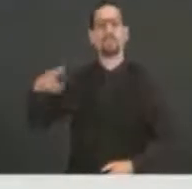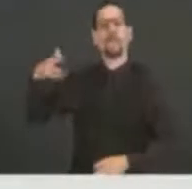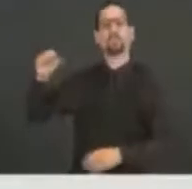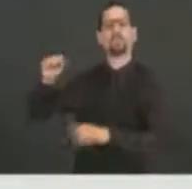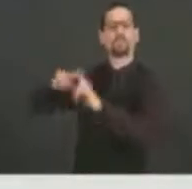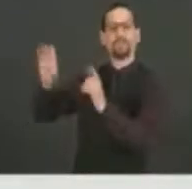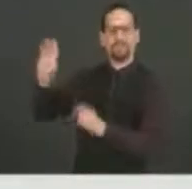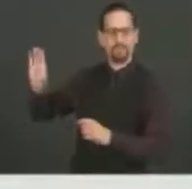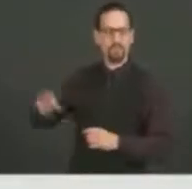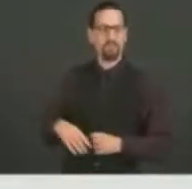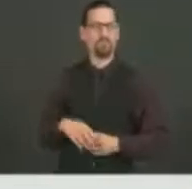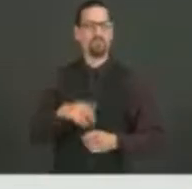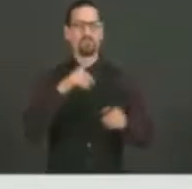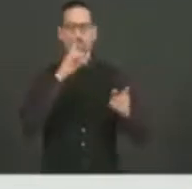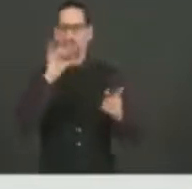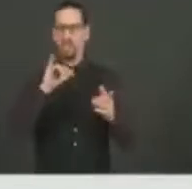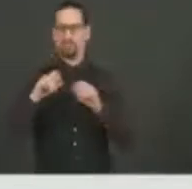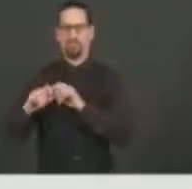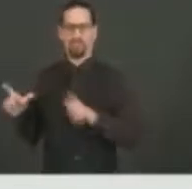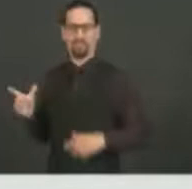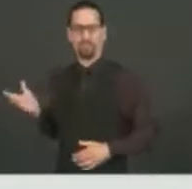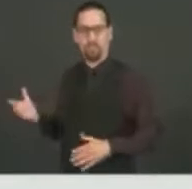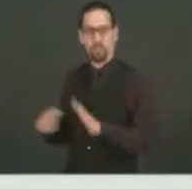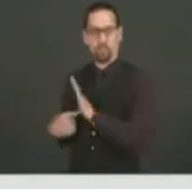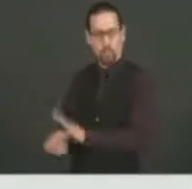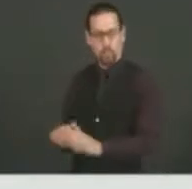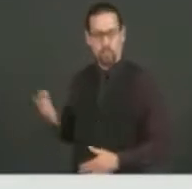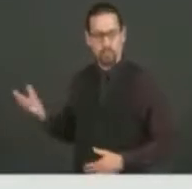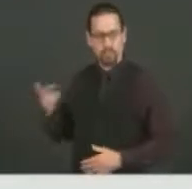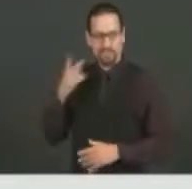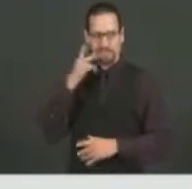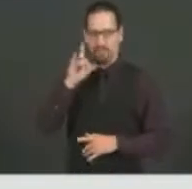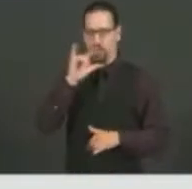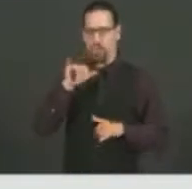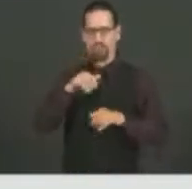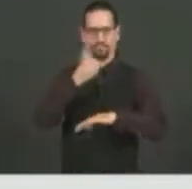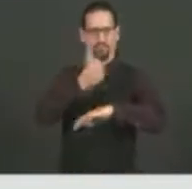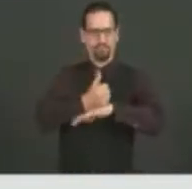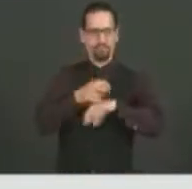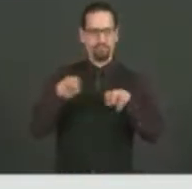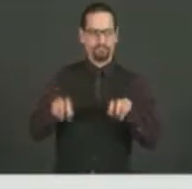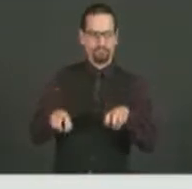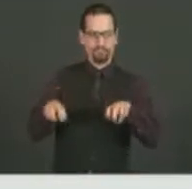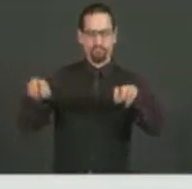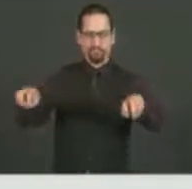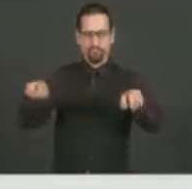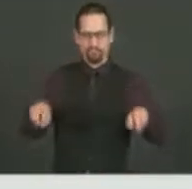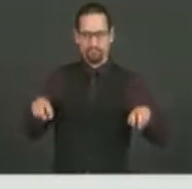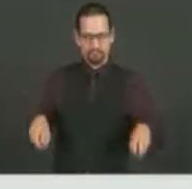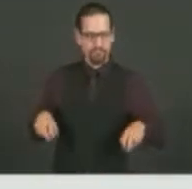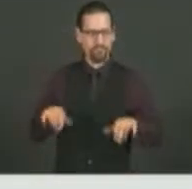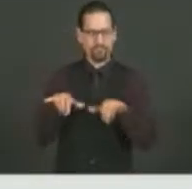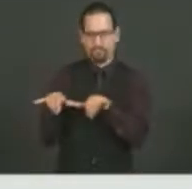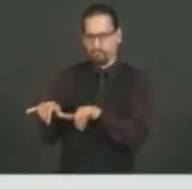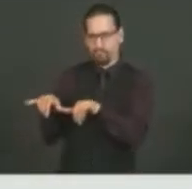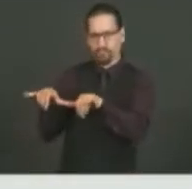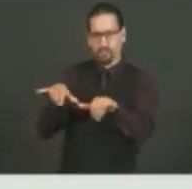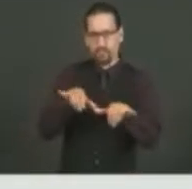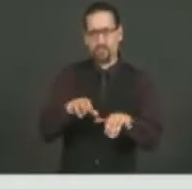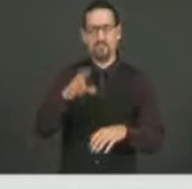We don't expect these kids, they're children, we don't expect them, we cannot expect them to